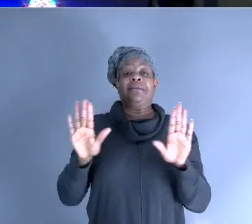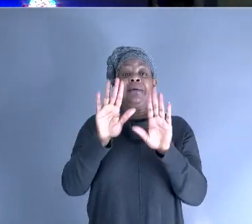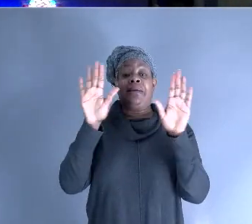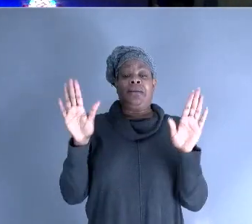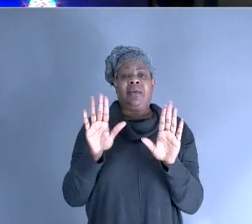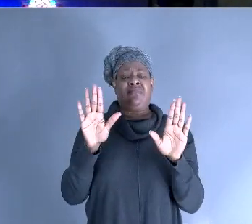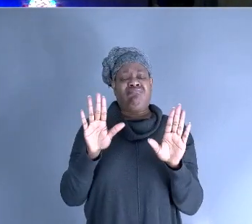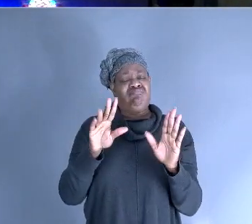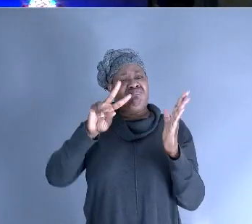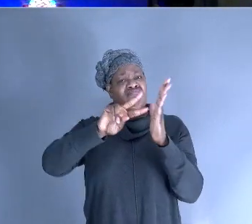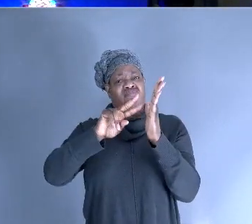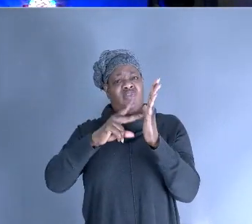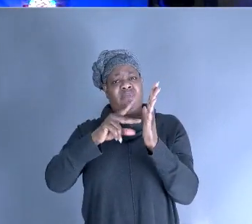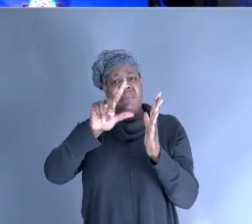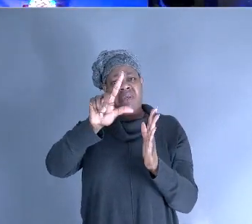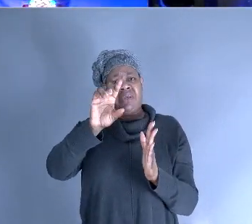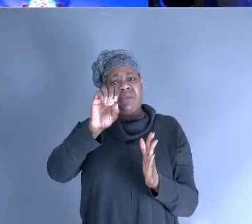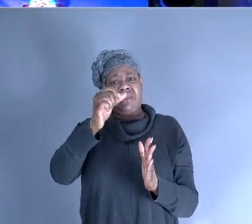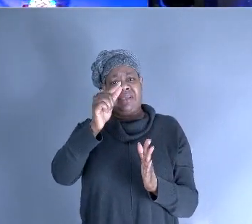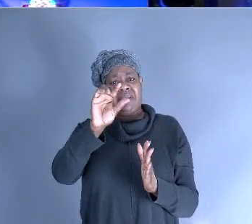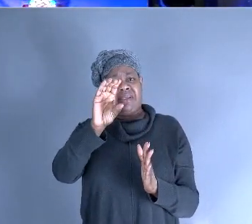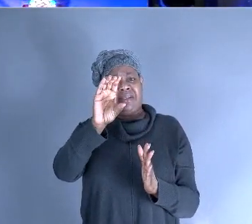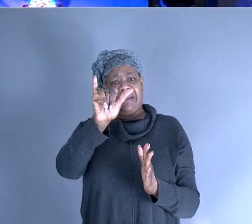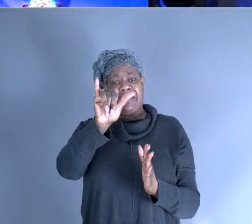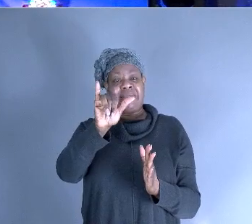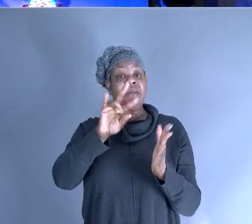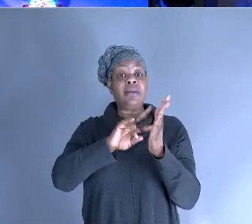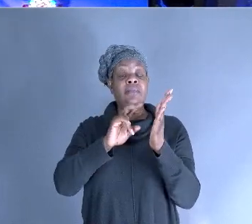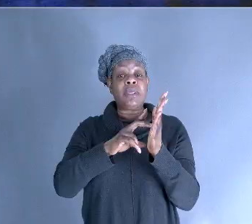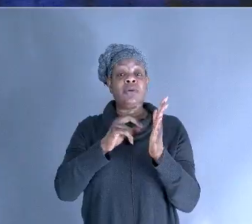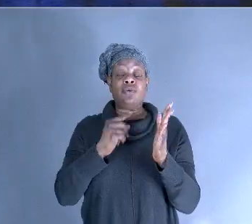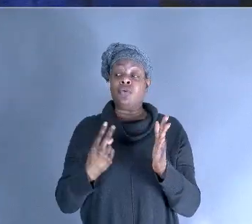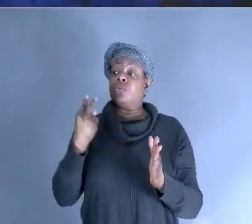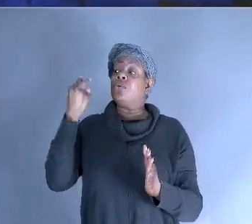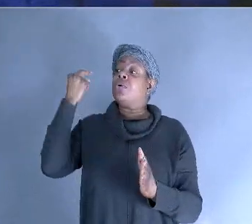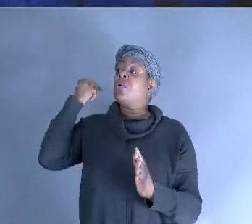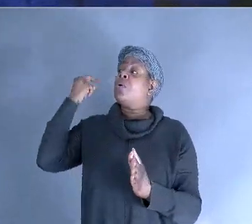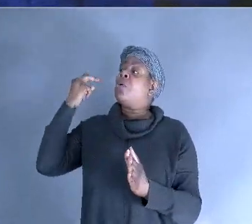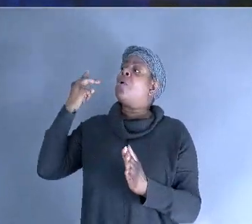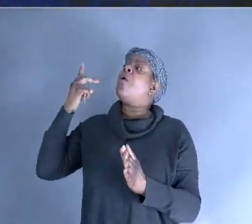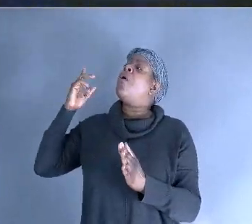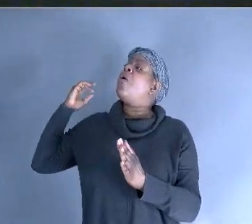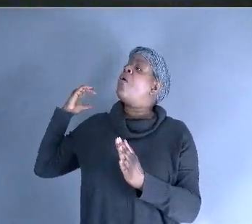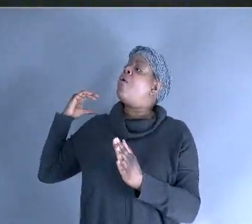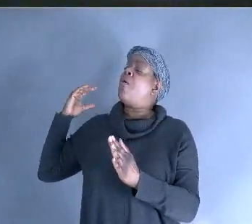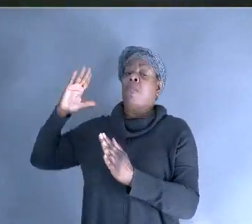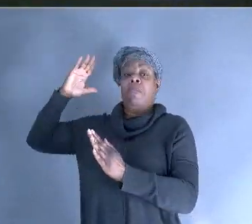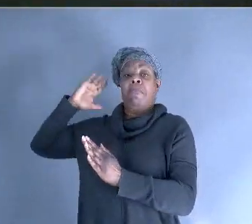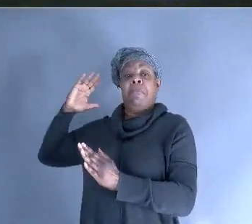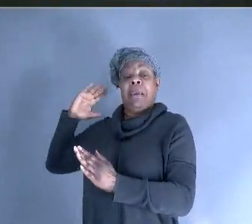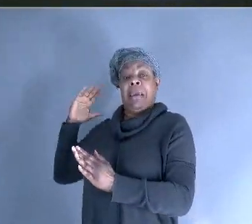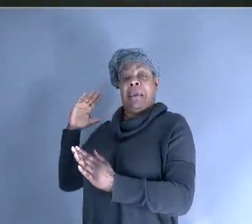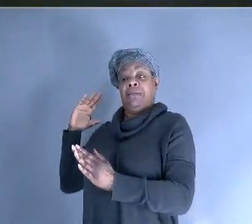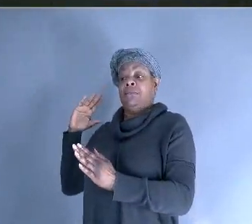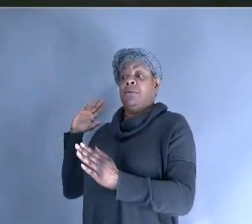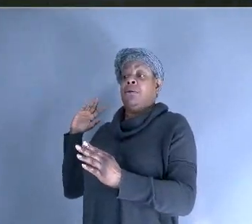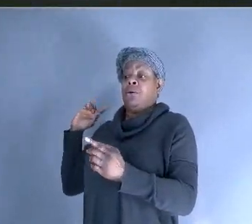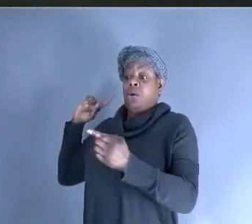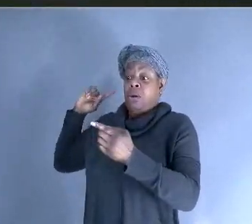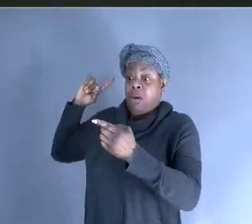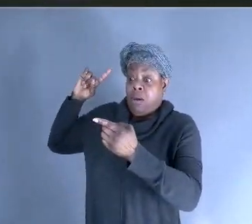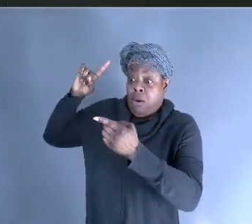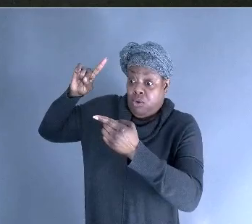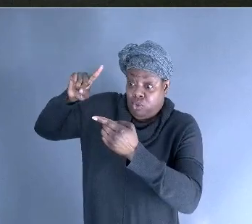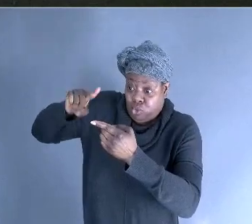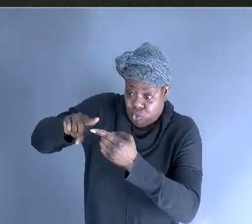recognizing where we've come from, where we are right now, but to be able to stand